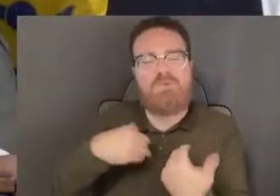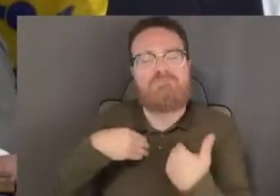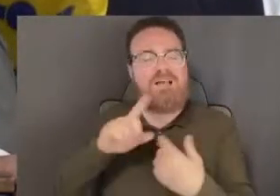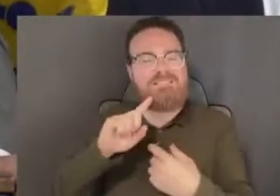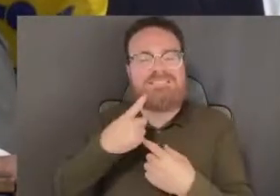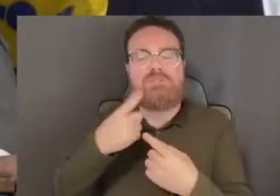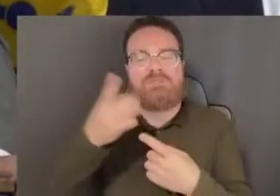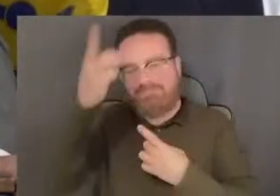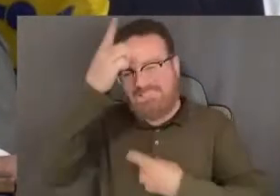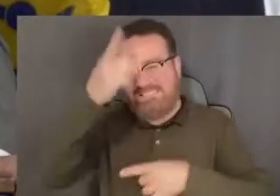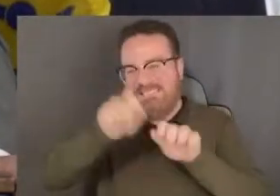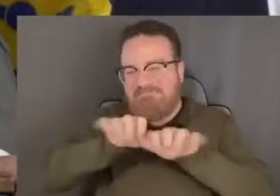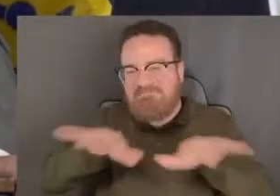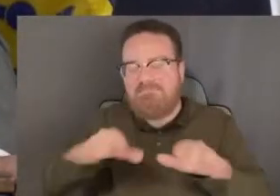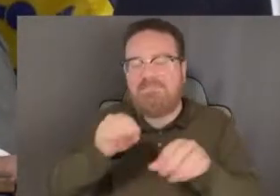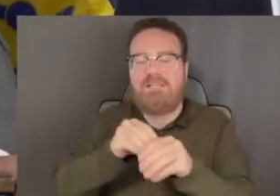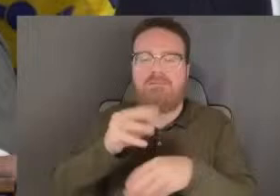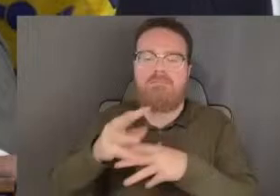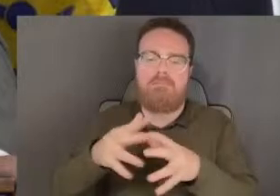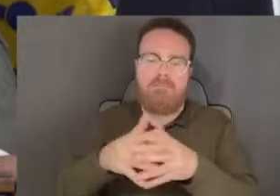chronic disease. Today, it's around 60%.